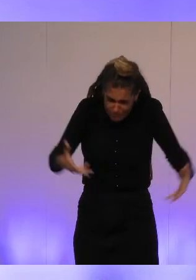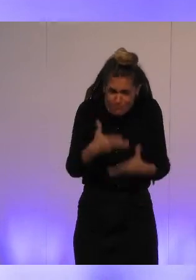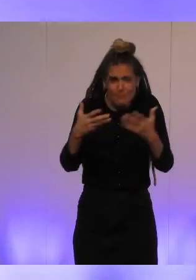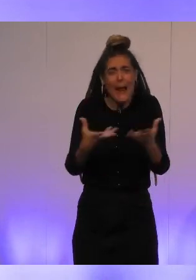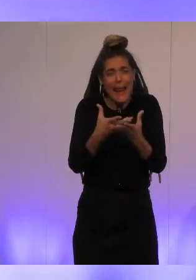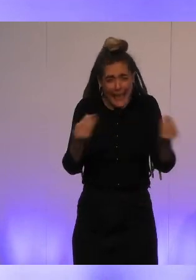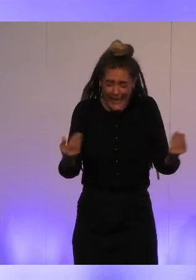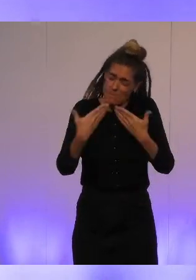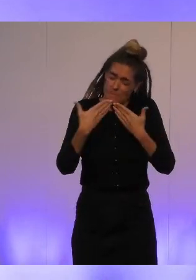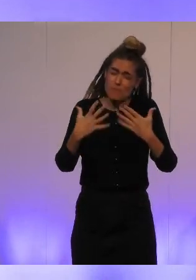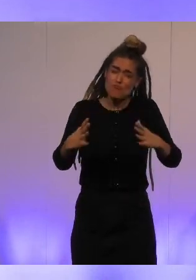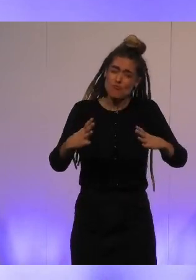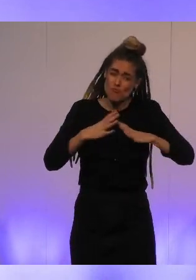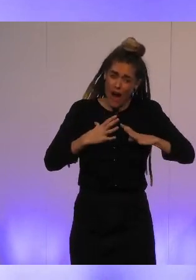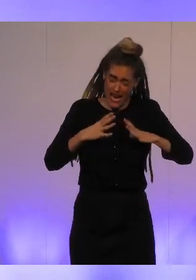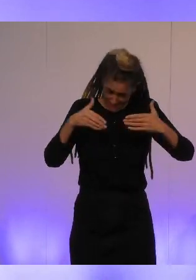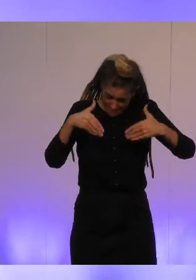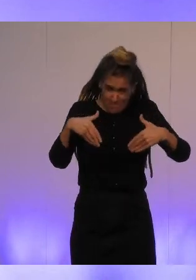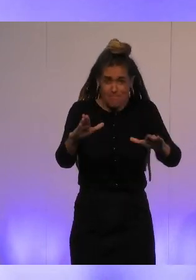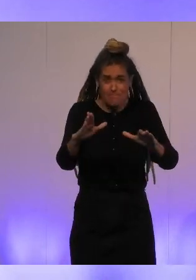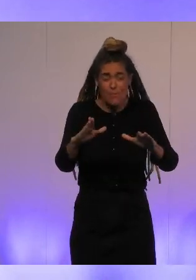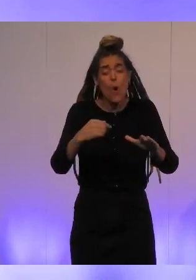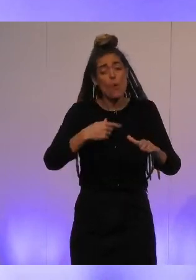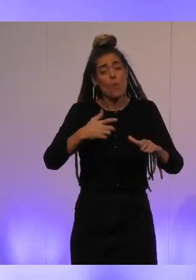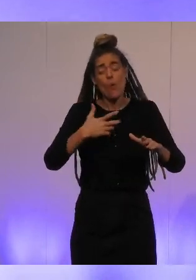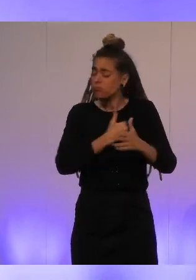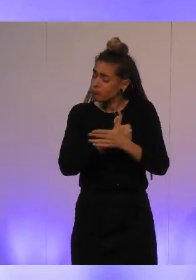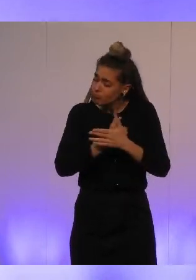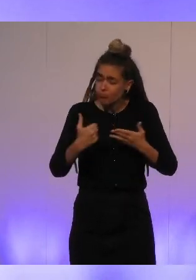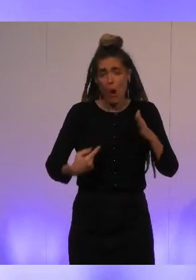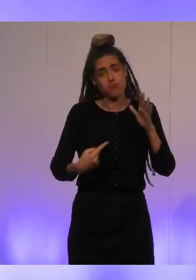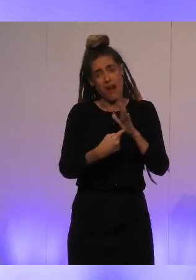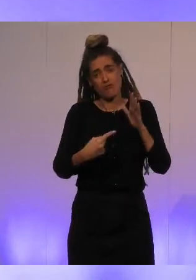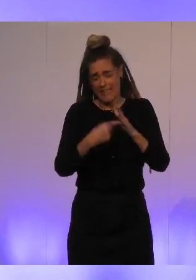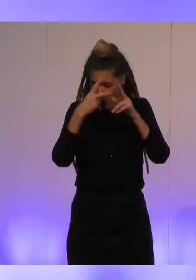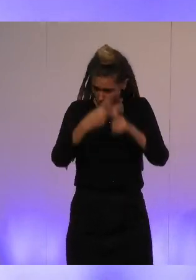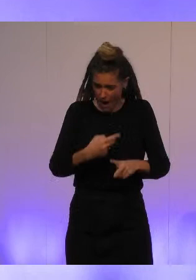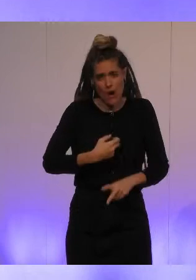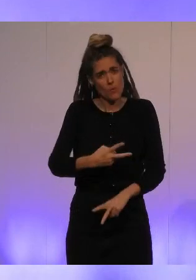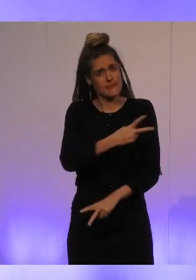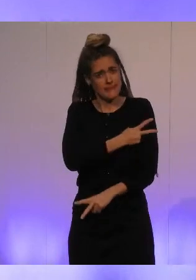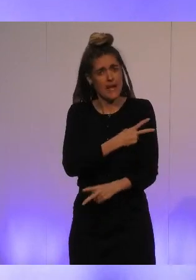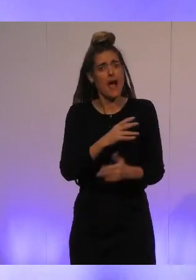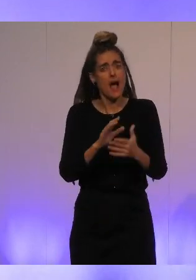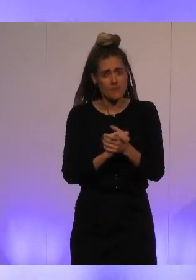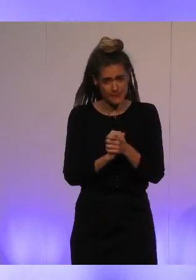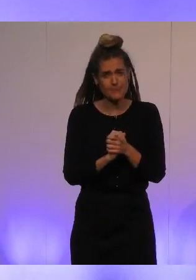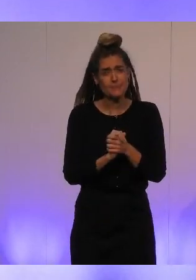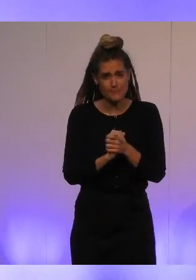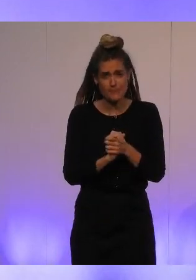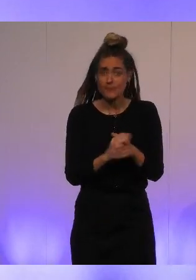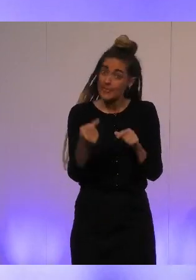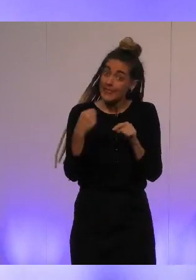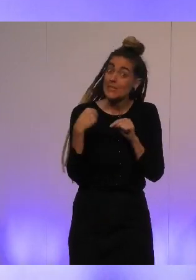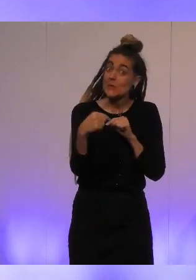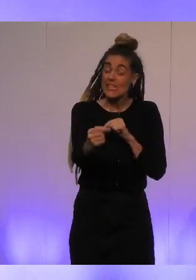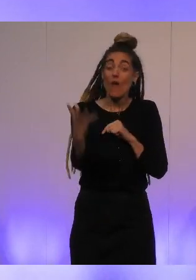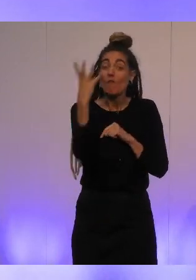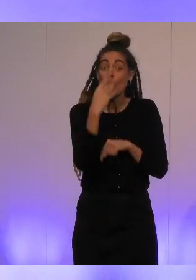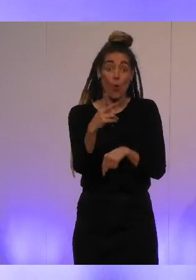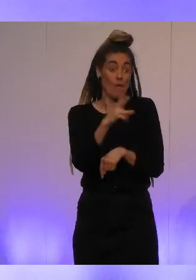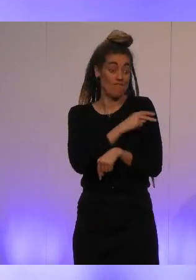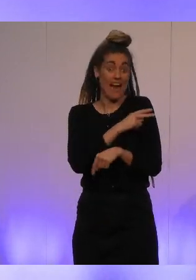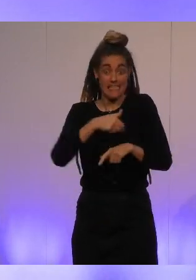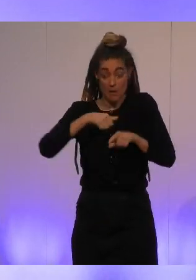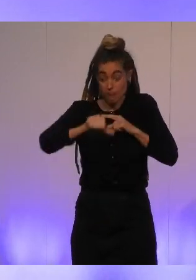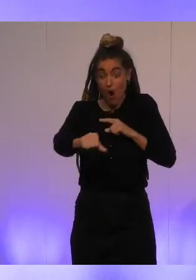and rest. And we will continue to prioritise looking after our people. This week we started the Flu Vaccination